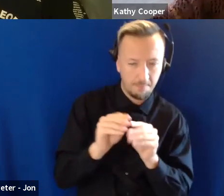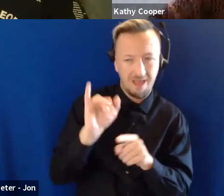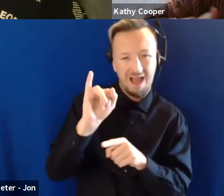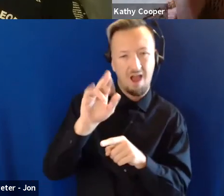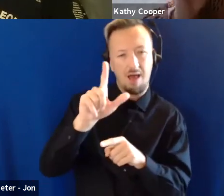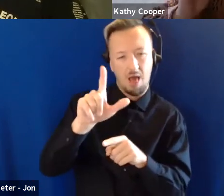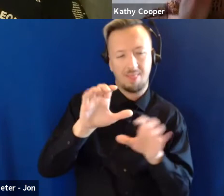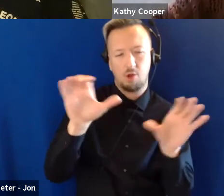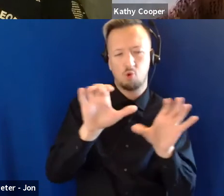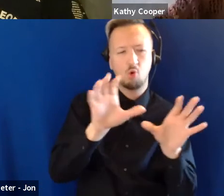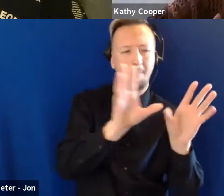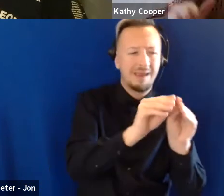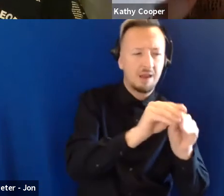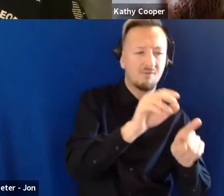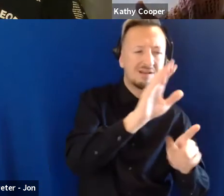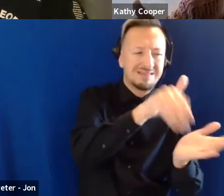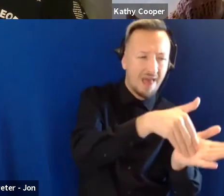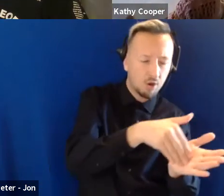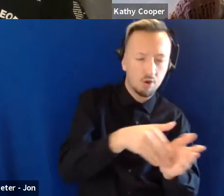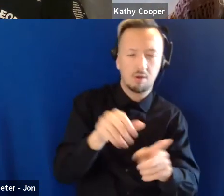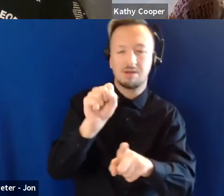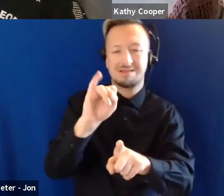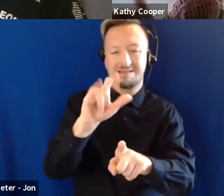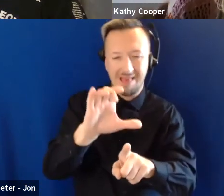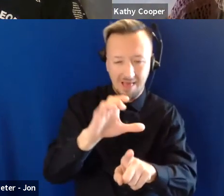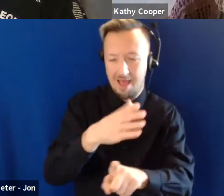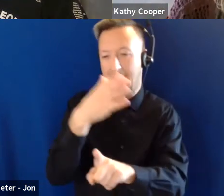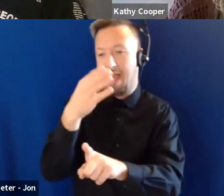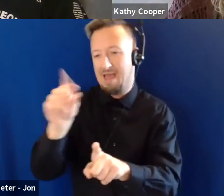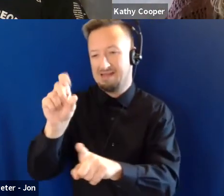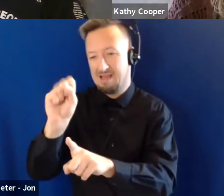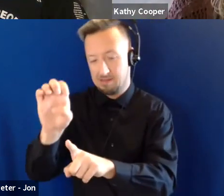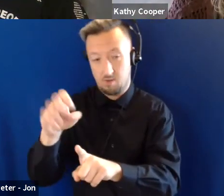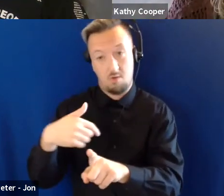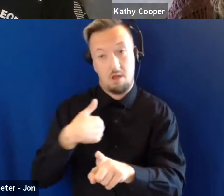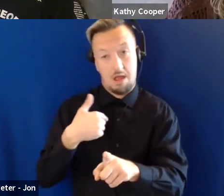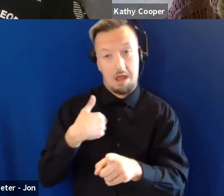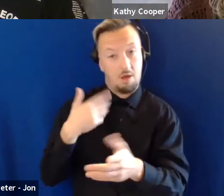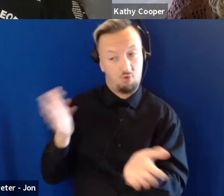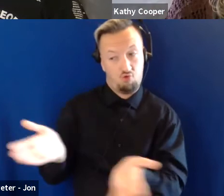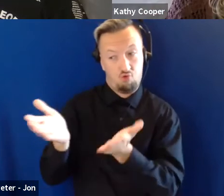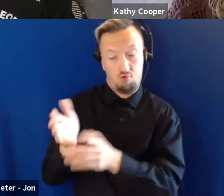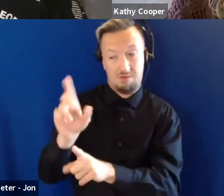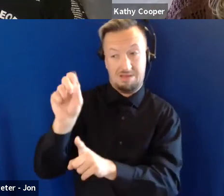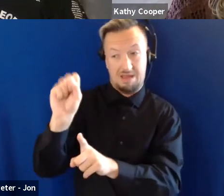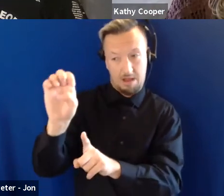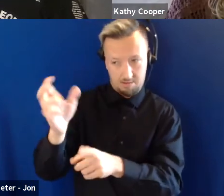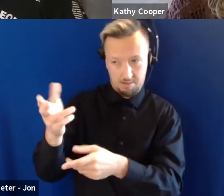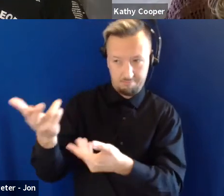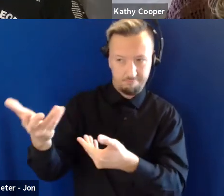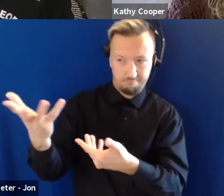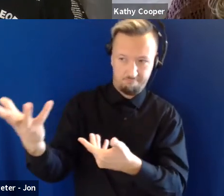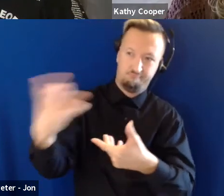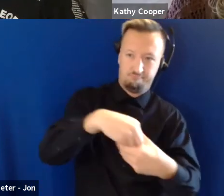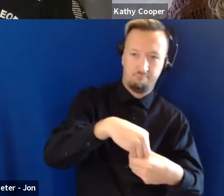for centers, they do them for the SILC, and they do them for the DSE. And I would highly recommend that your DSE get signed up for that,